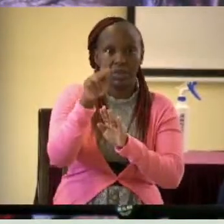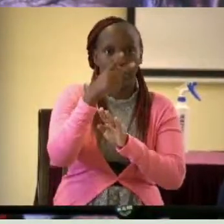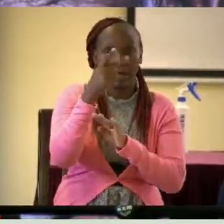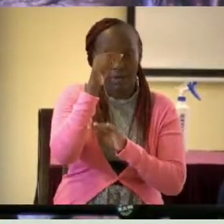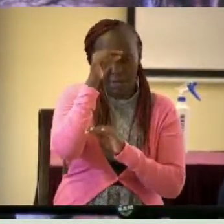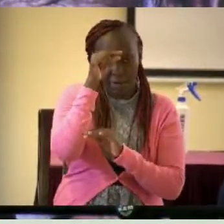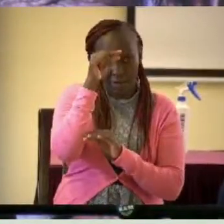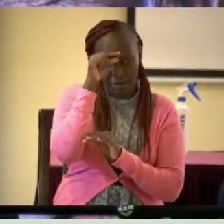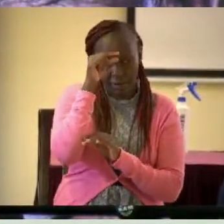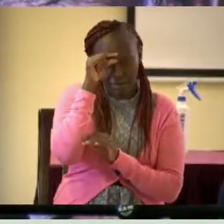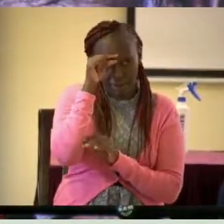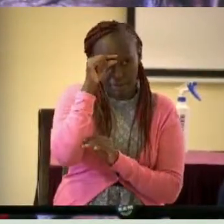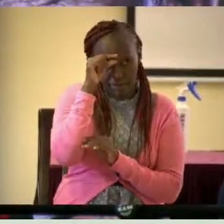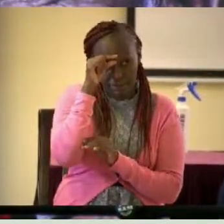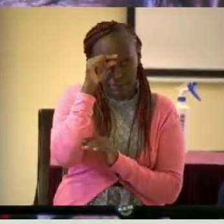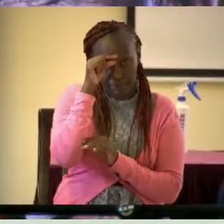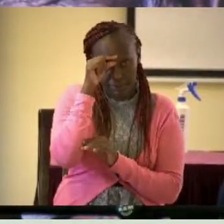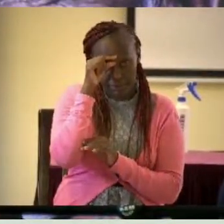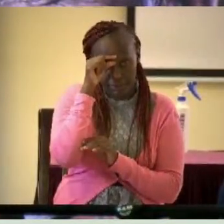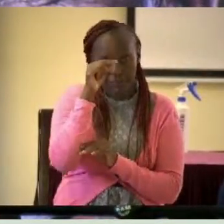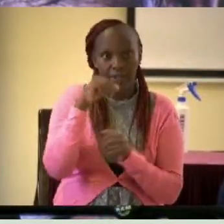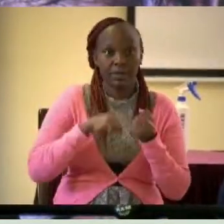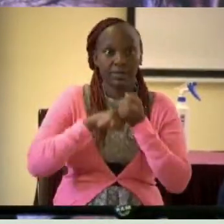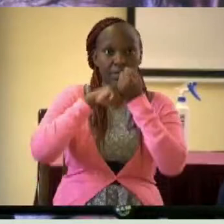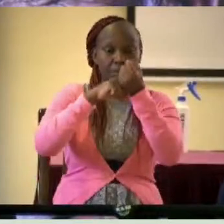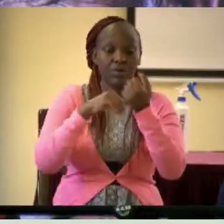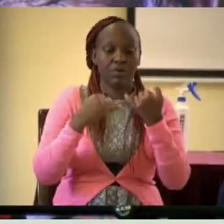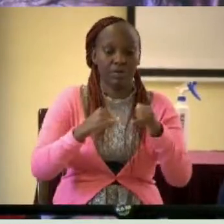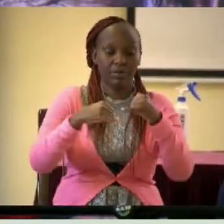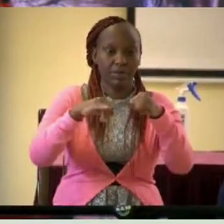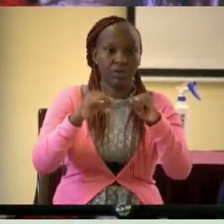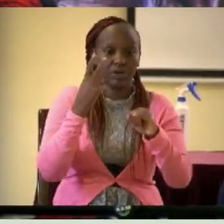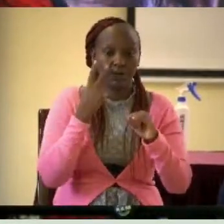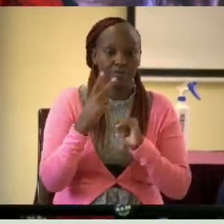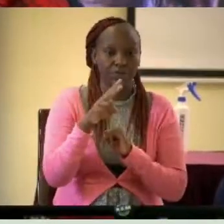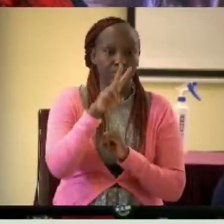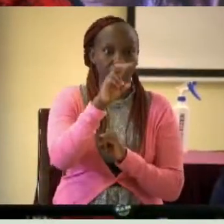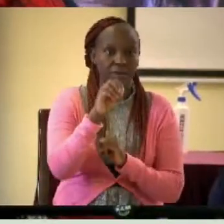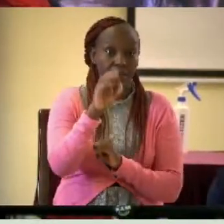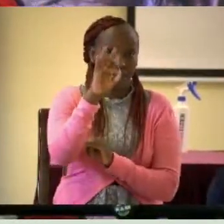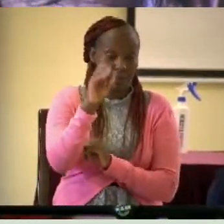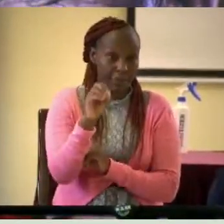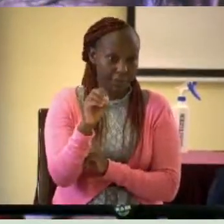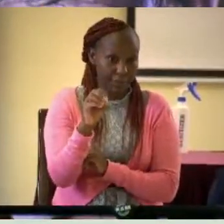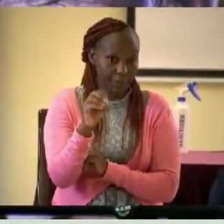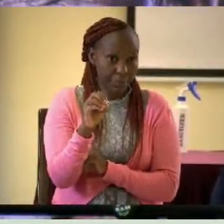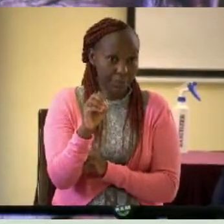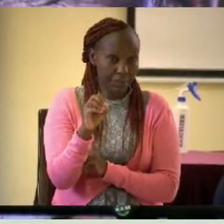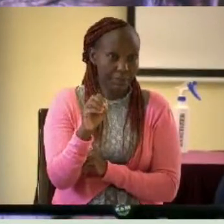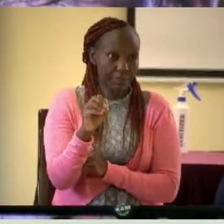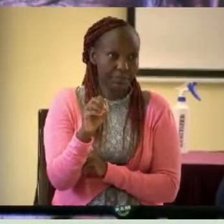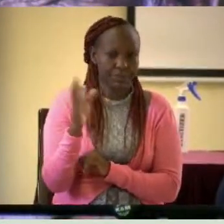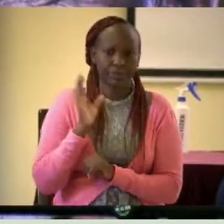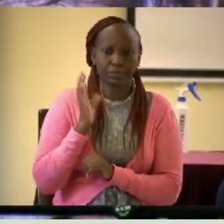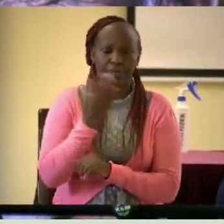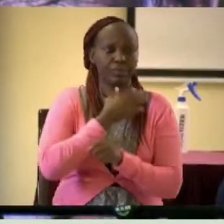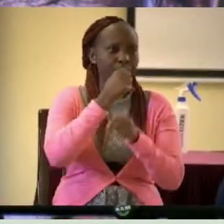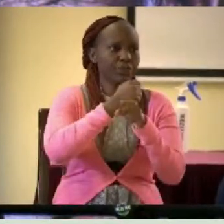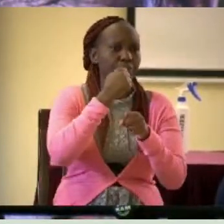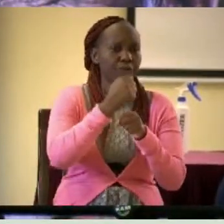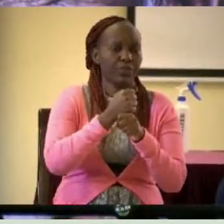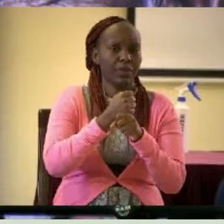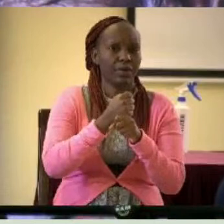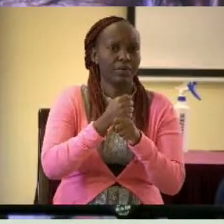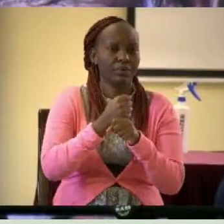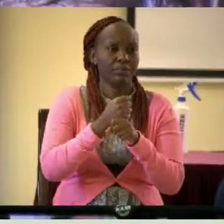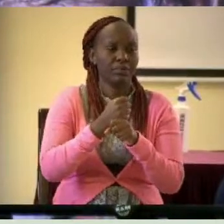government in support of implementation of Vision 2030. So really our work is also